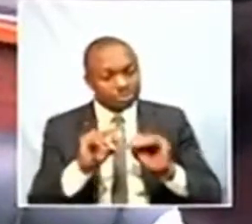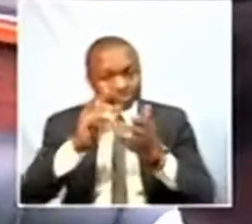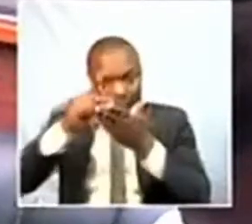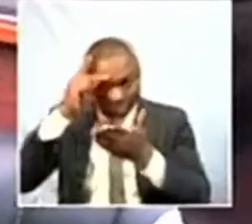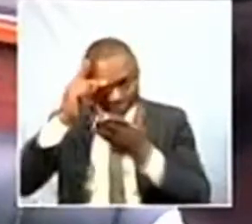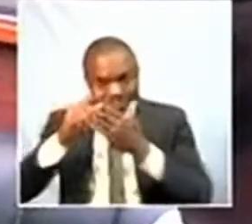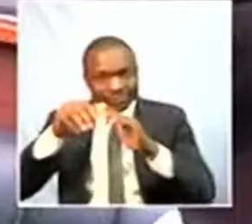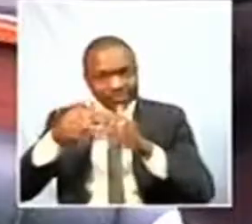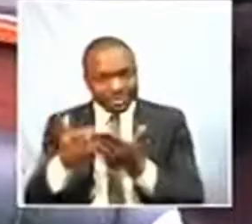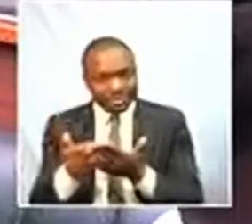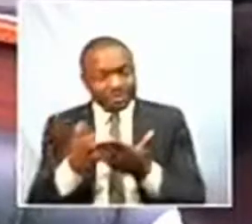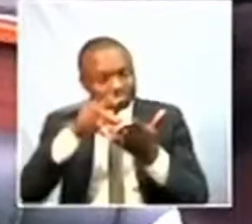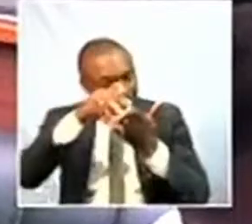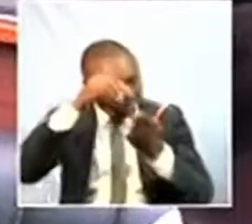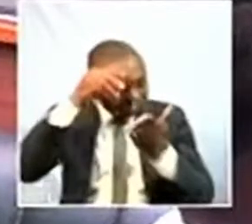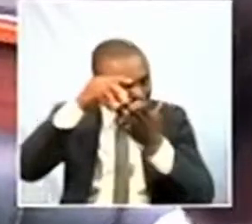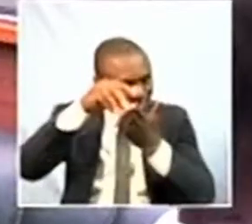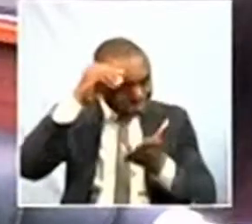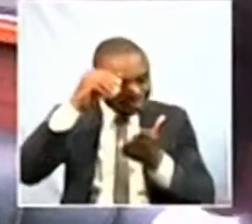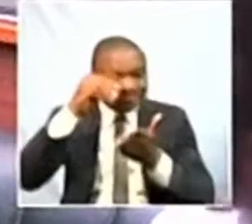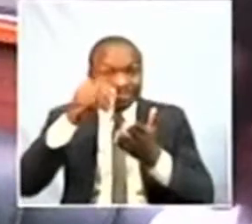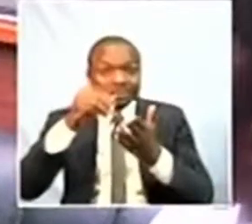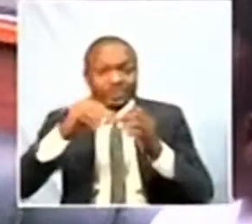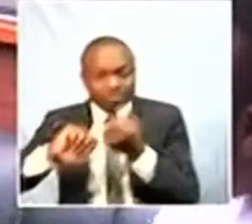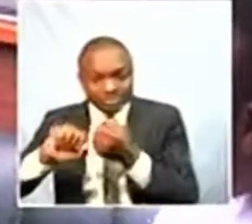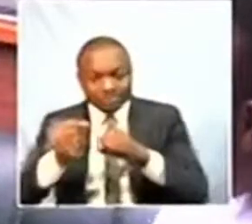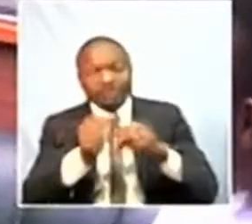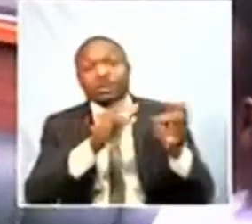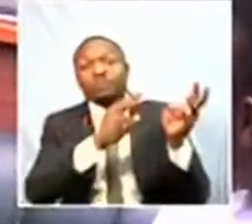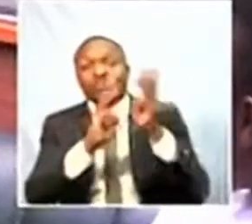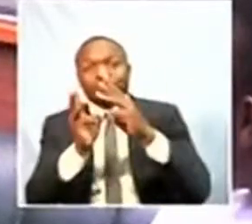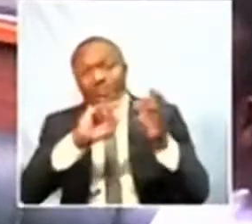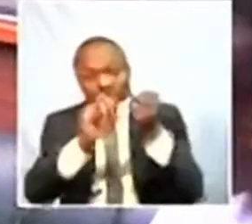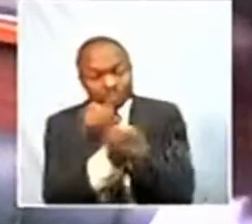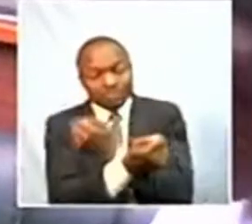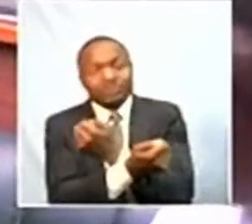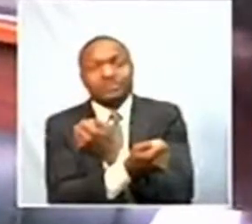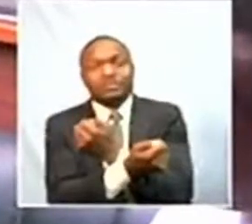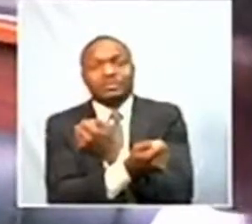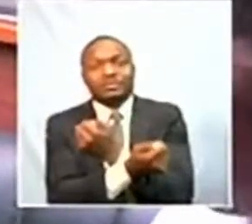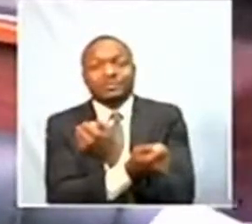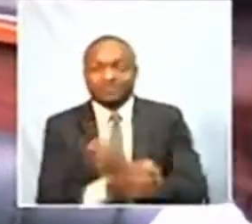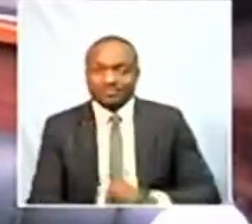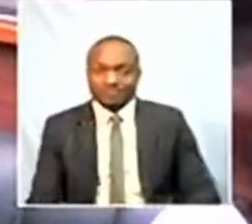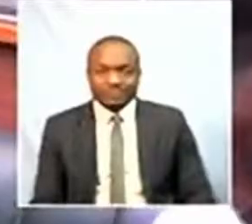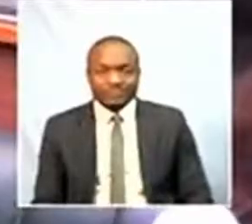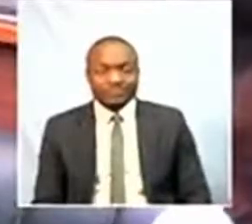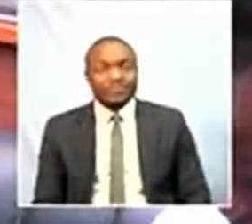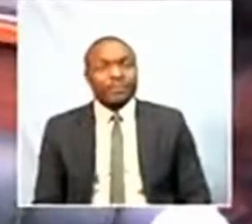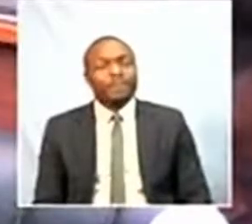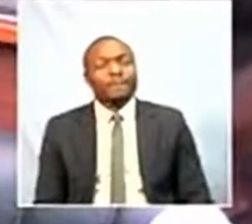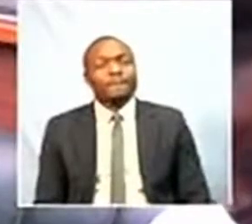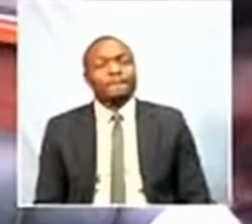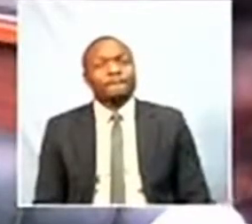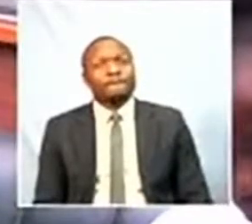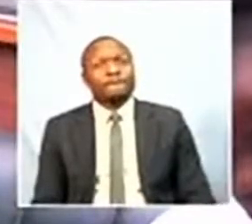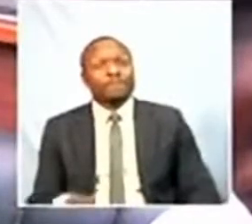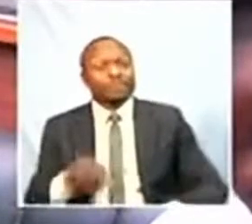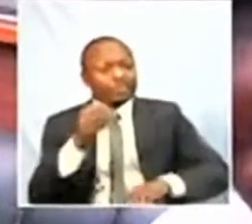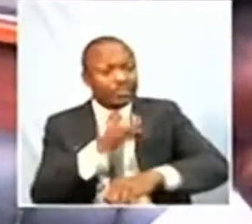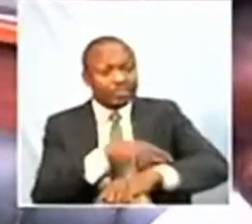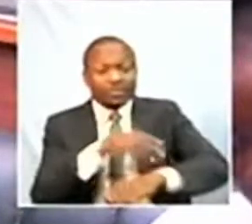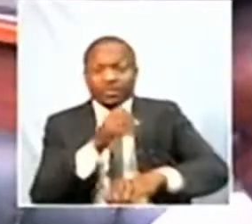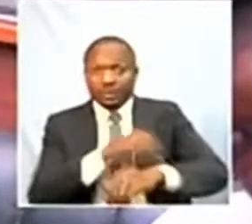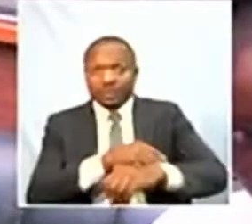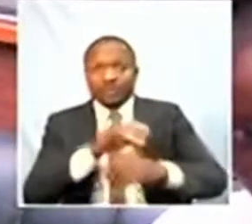on how to learn how to prevent climate change at an early stage, Madam Speaker, where they invest in the syllabus